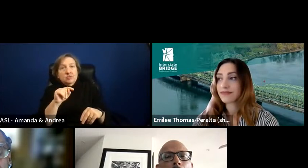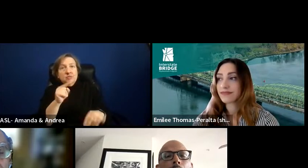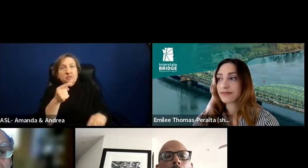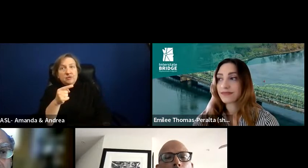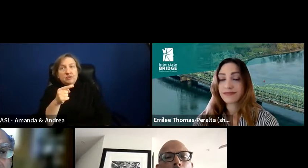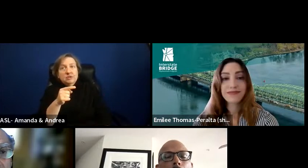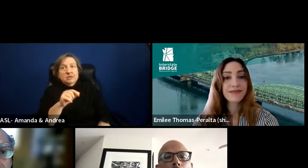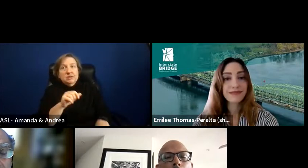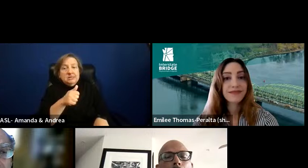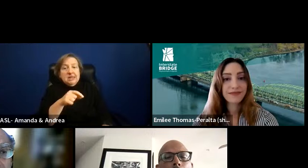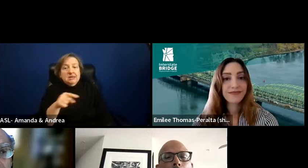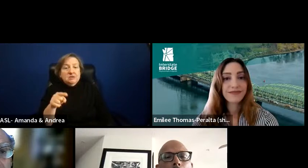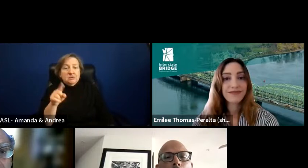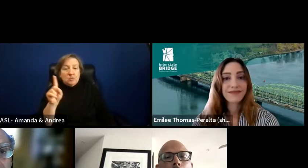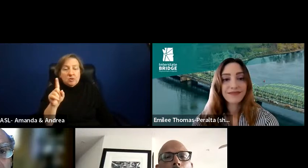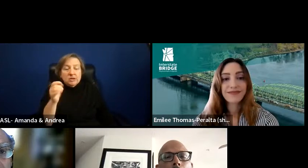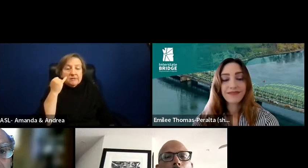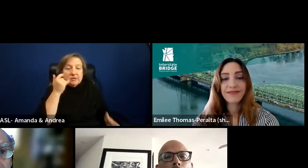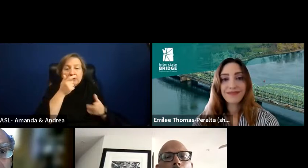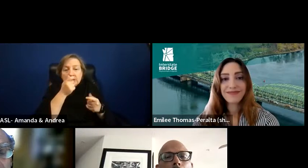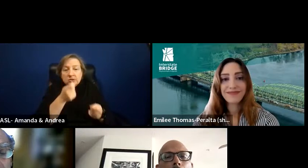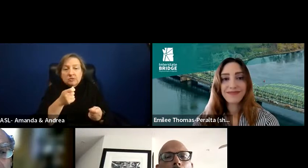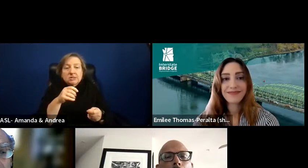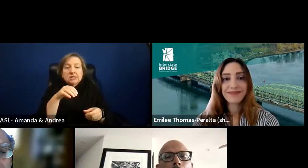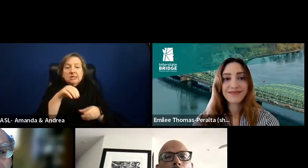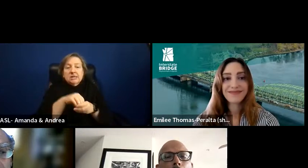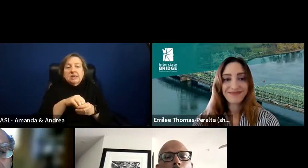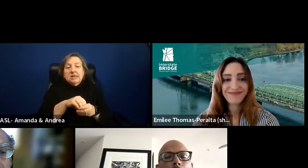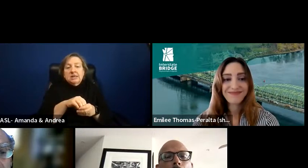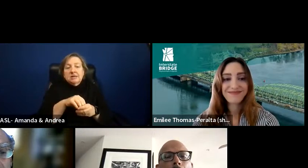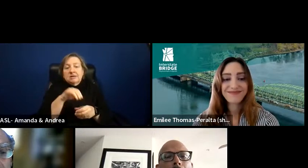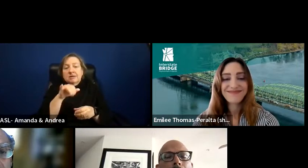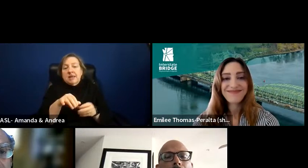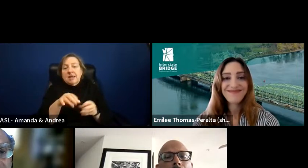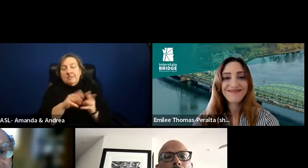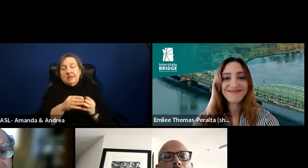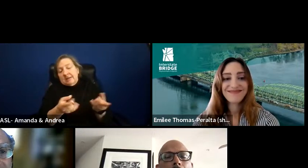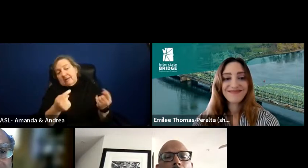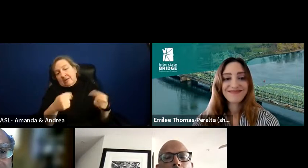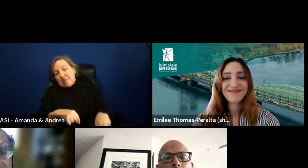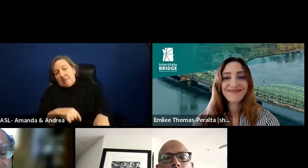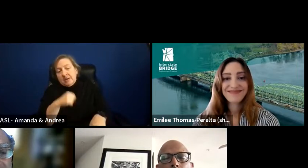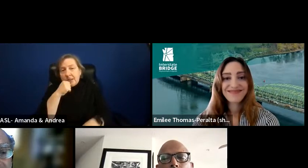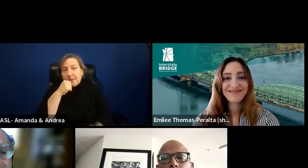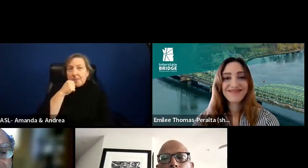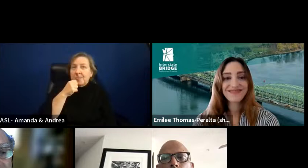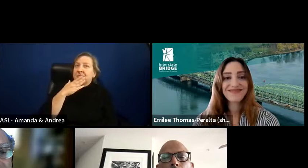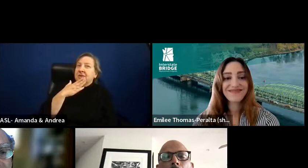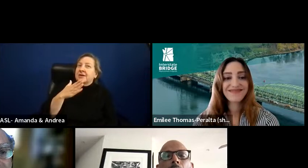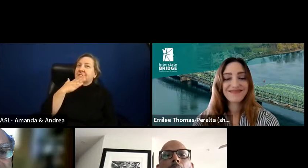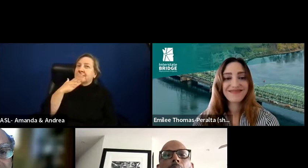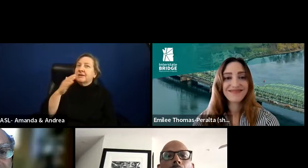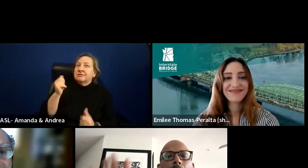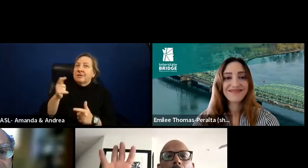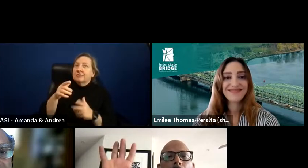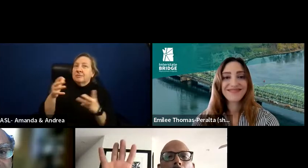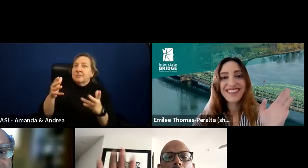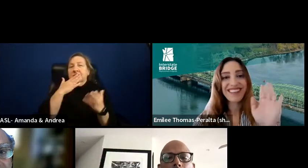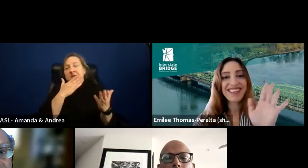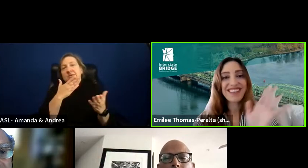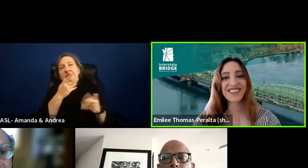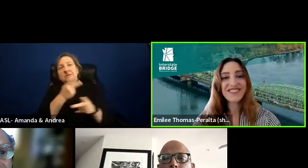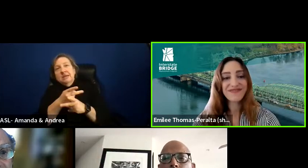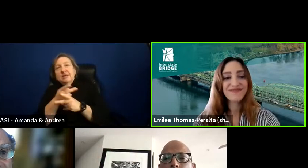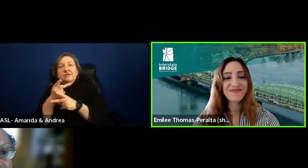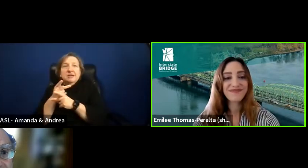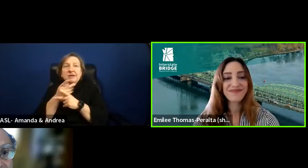interested in seeing all transportation commissioners, come on down. Thank you. Thank you all so much. Take care. Thanks, everyone. Thank